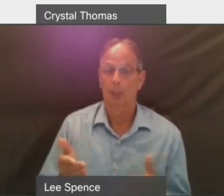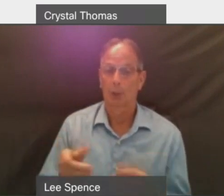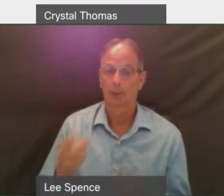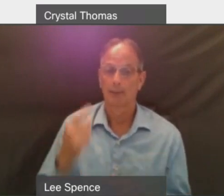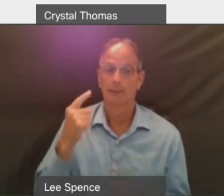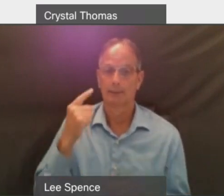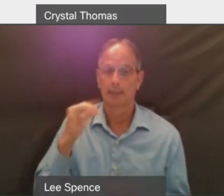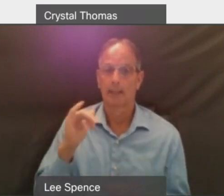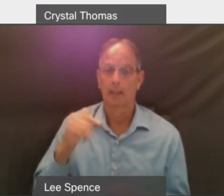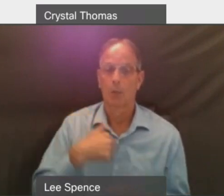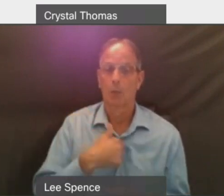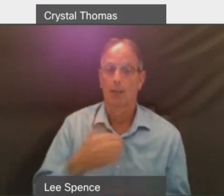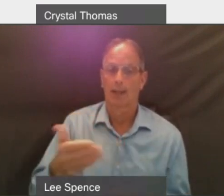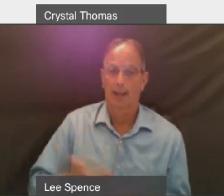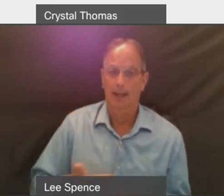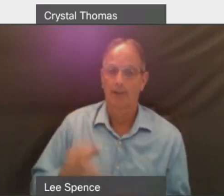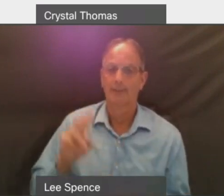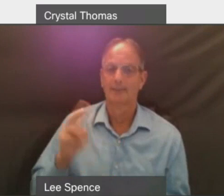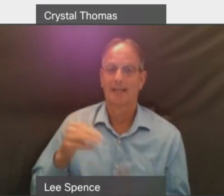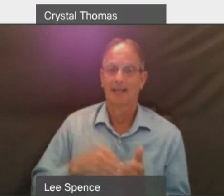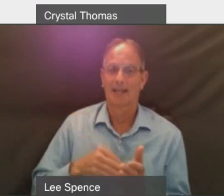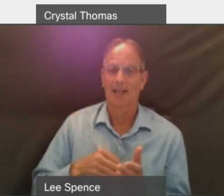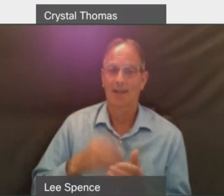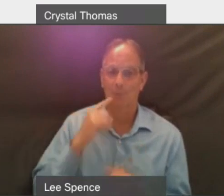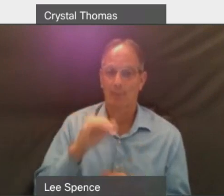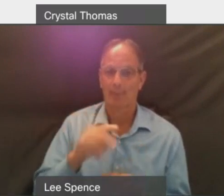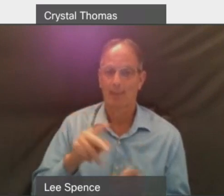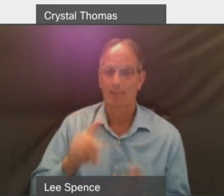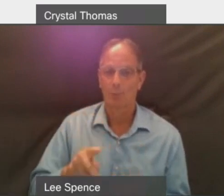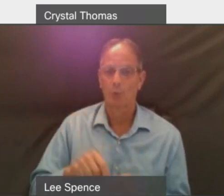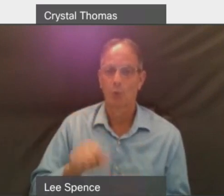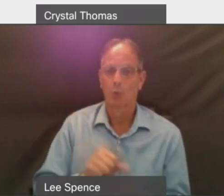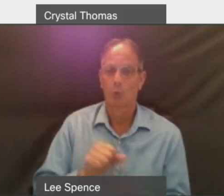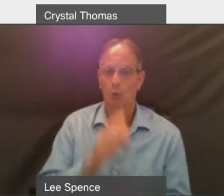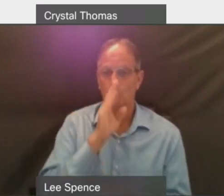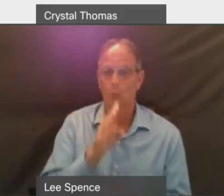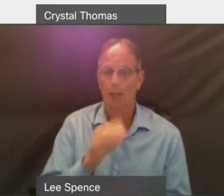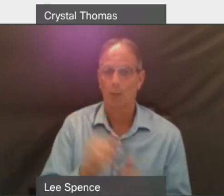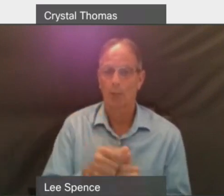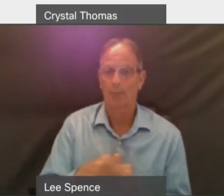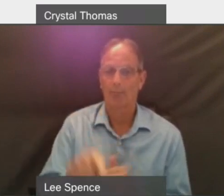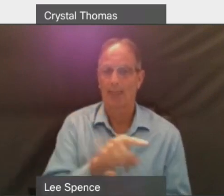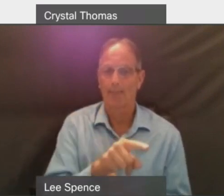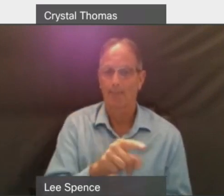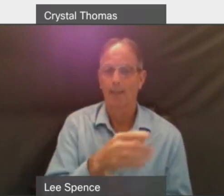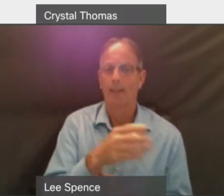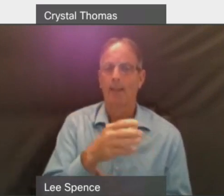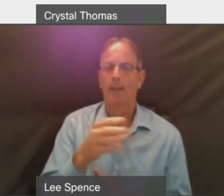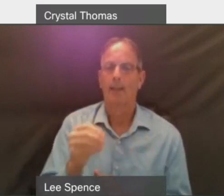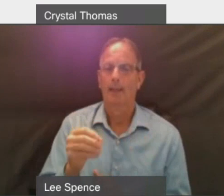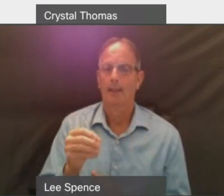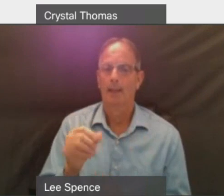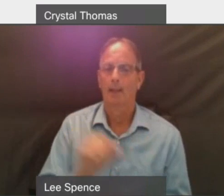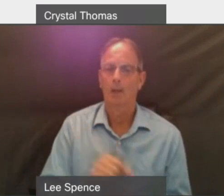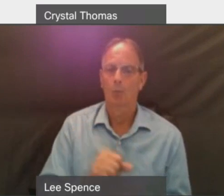of hiring a second physician for the person to work directly with them and to work with them